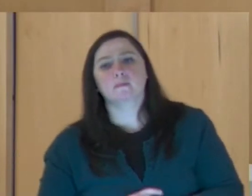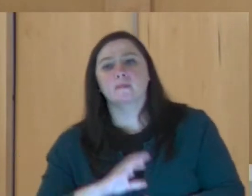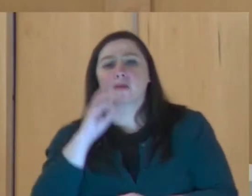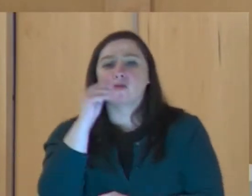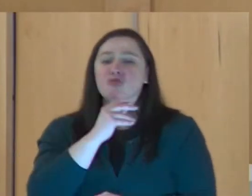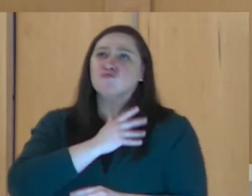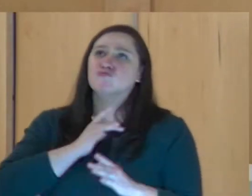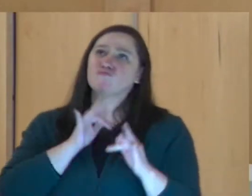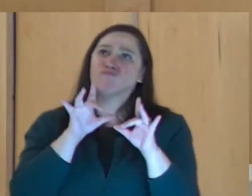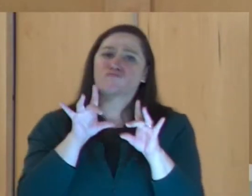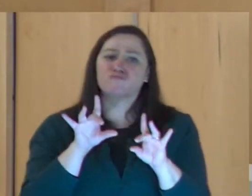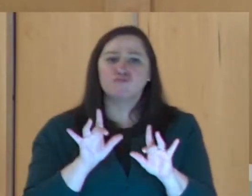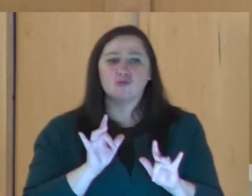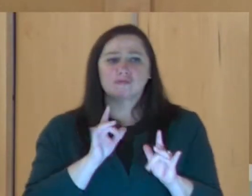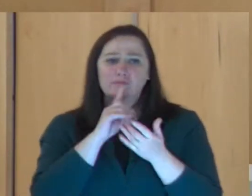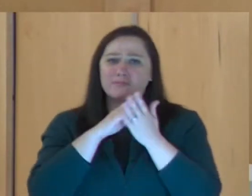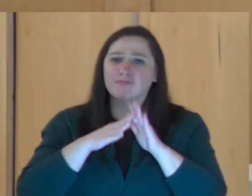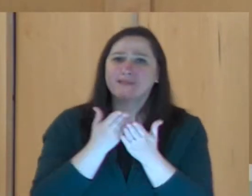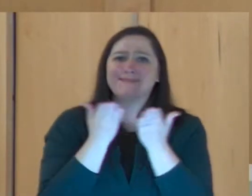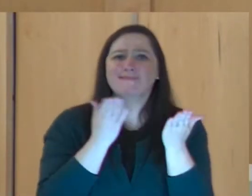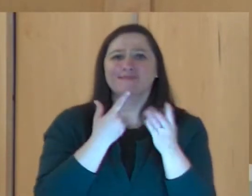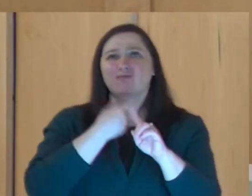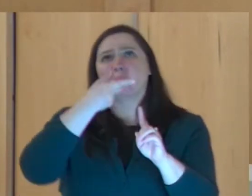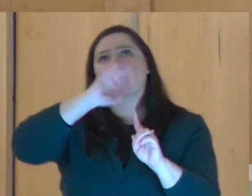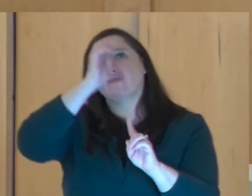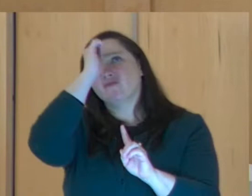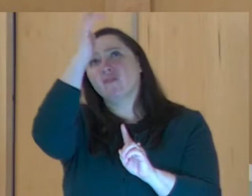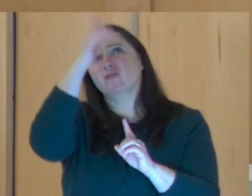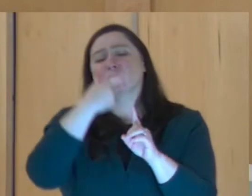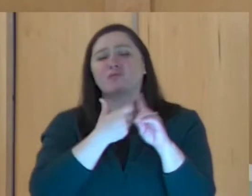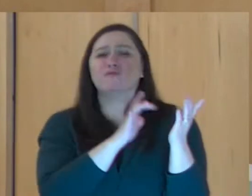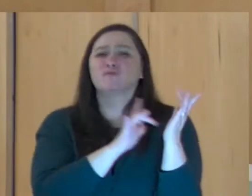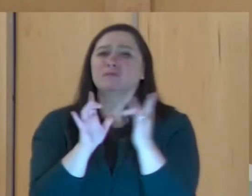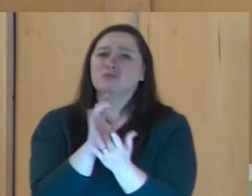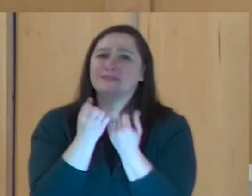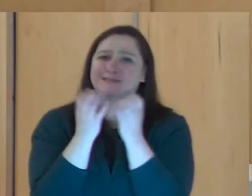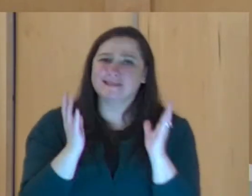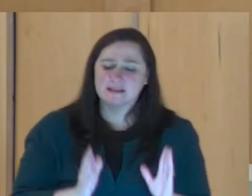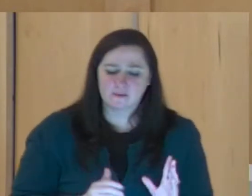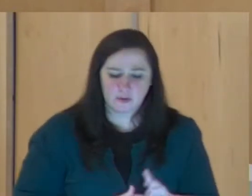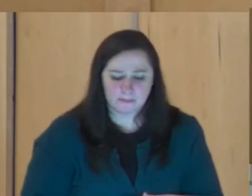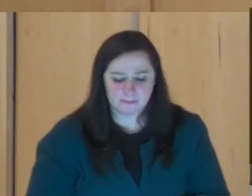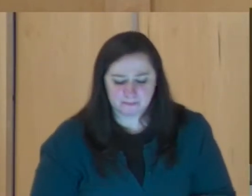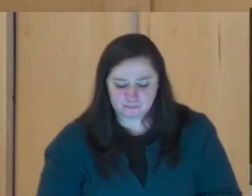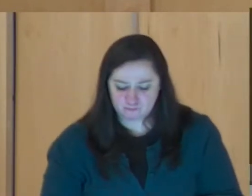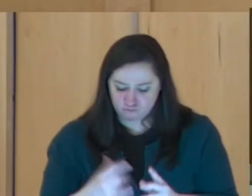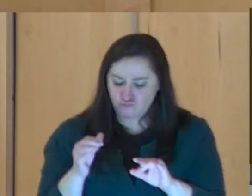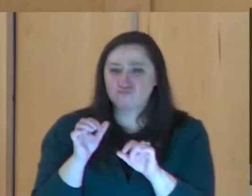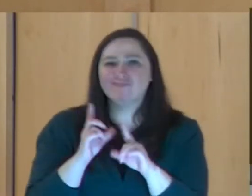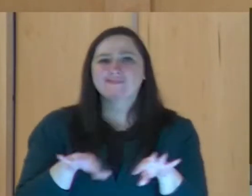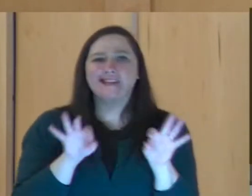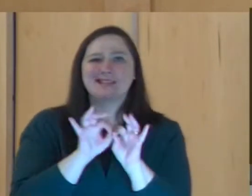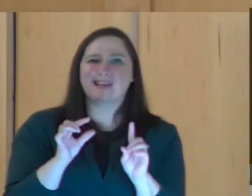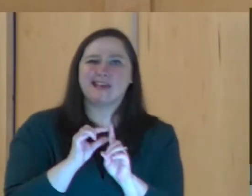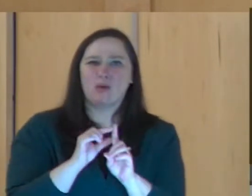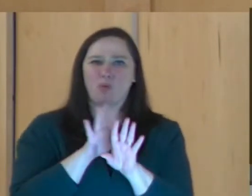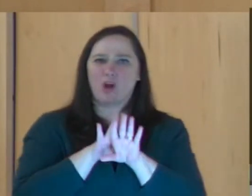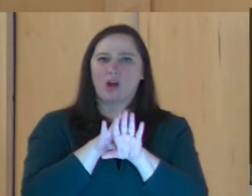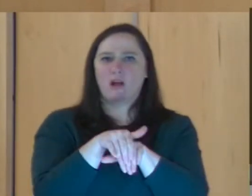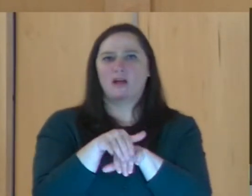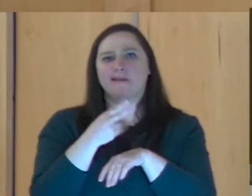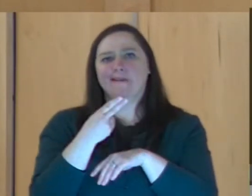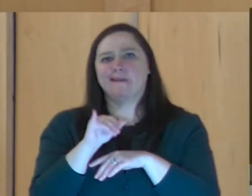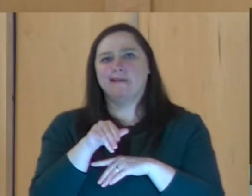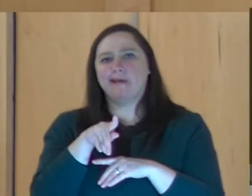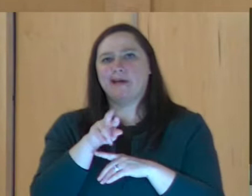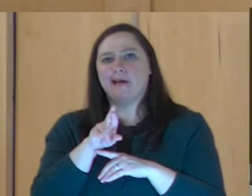Grace and mercy and peace to you this afternoon from God our Father and from Jesus our Savior. Key word today is the word hypocrite,